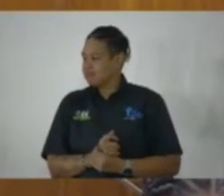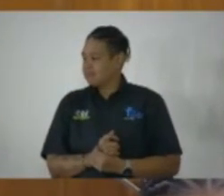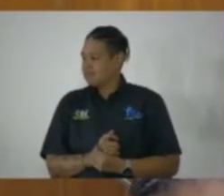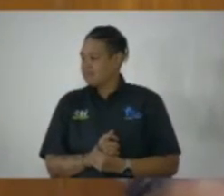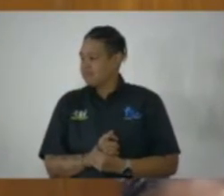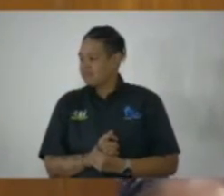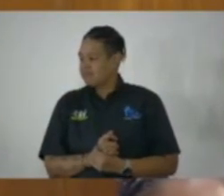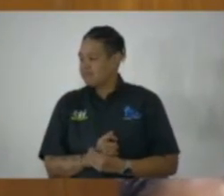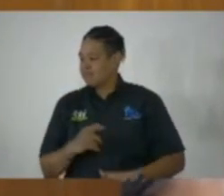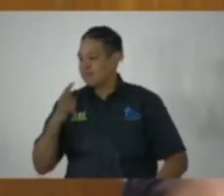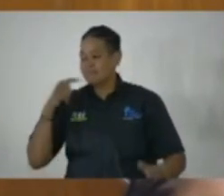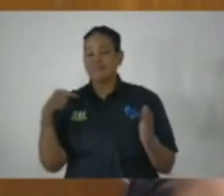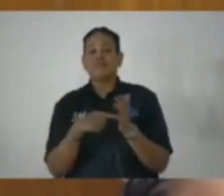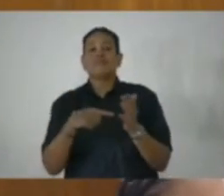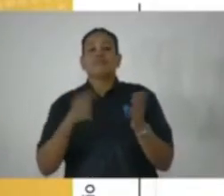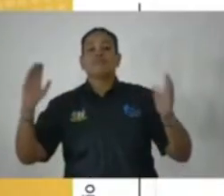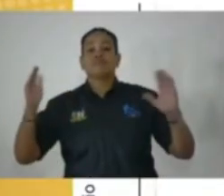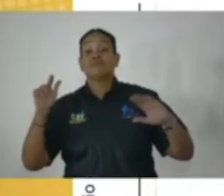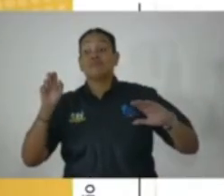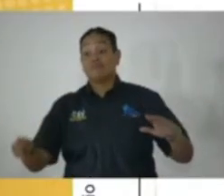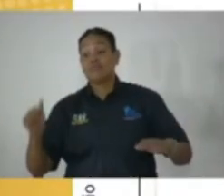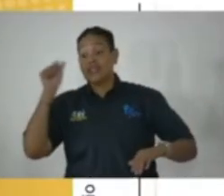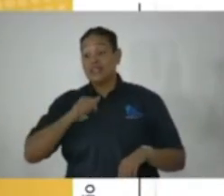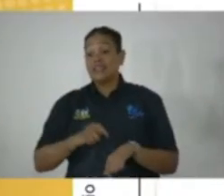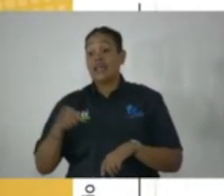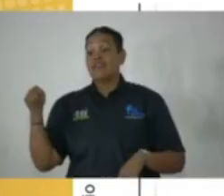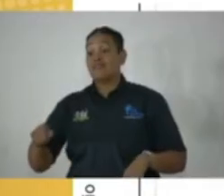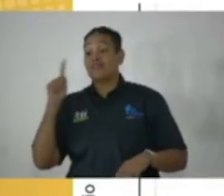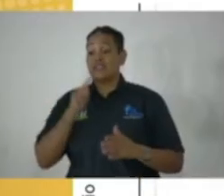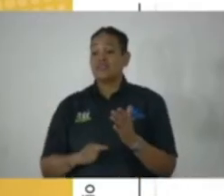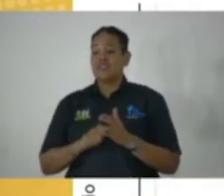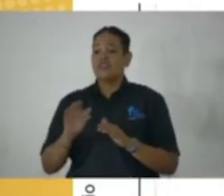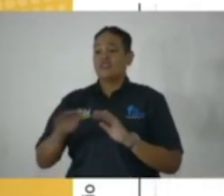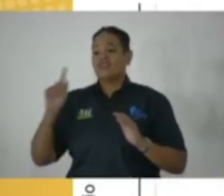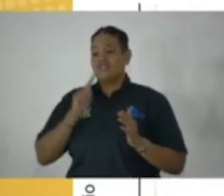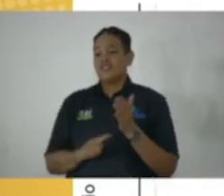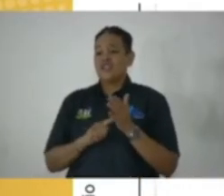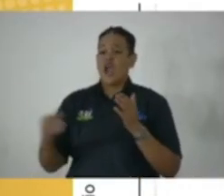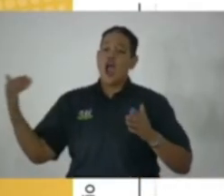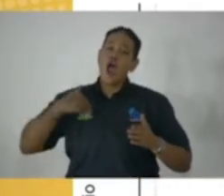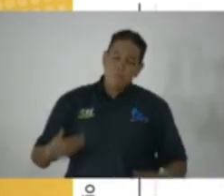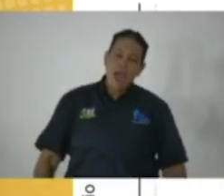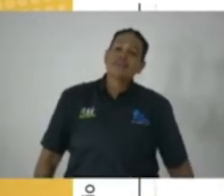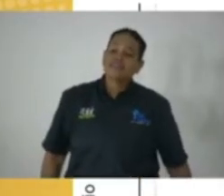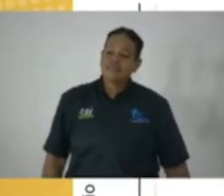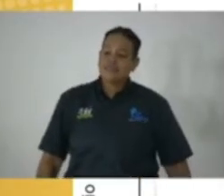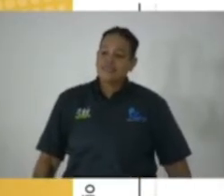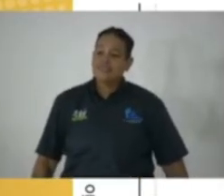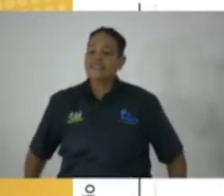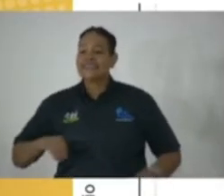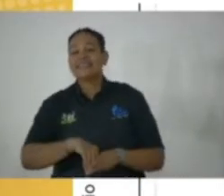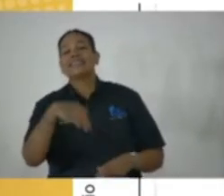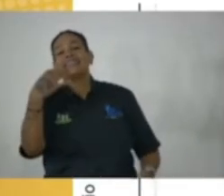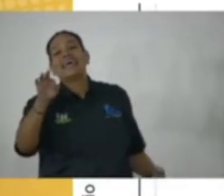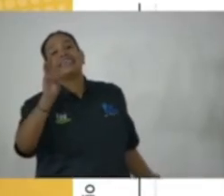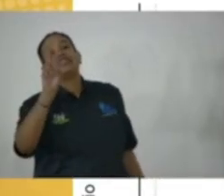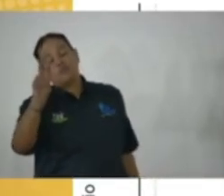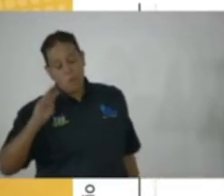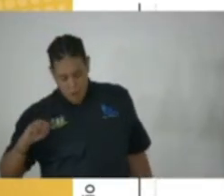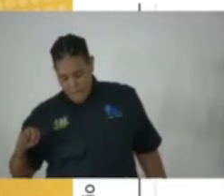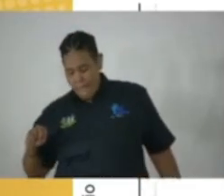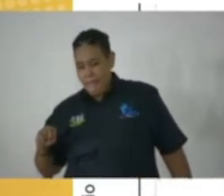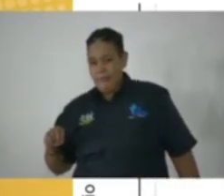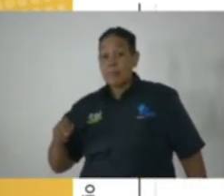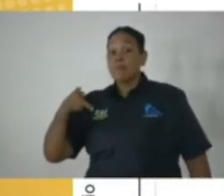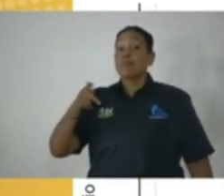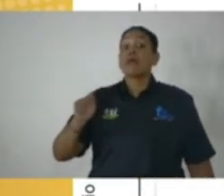Let's look at the debt to GDP. Every time you come and say you need to check, you don't check. Check and come back, man. In 1962,